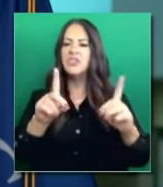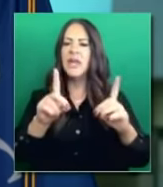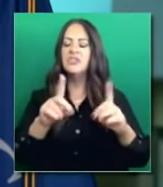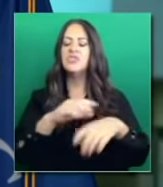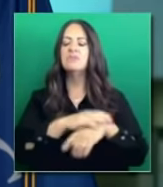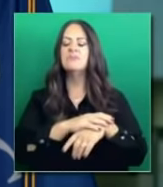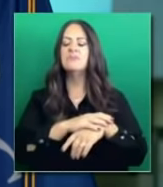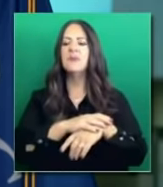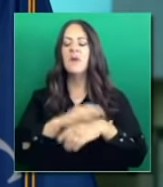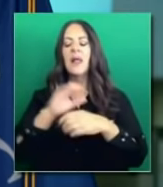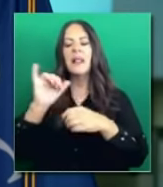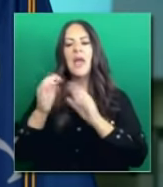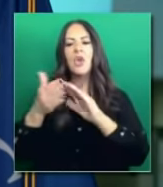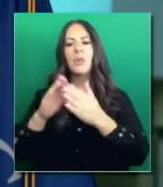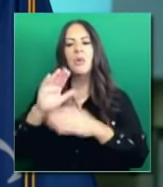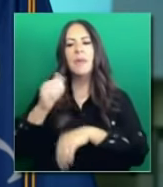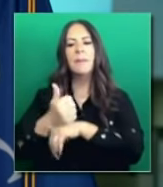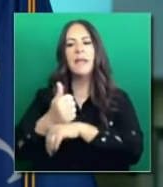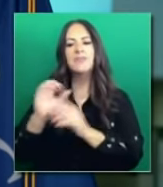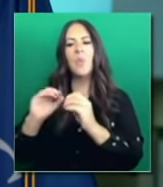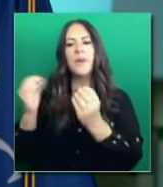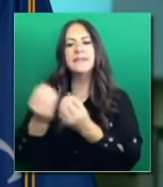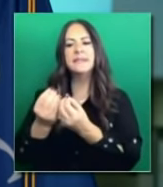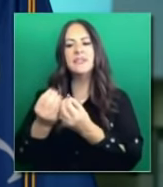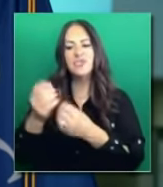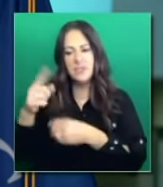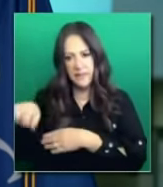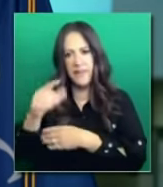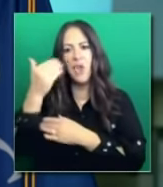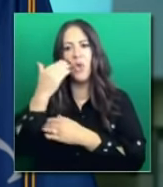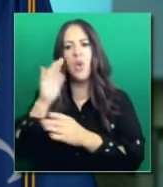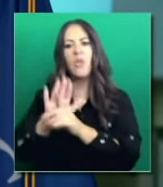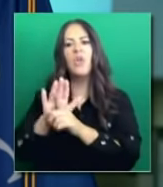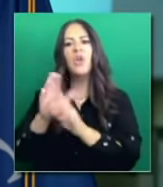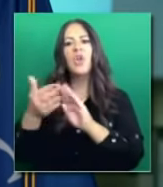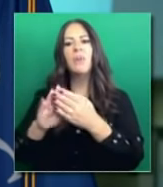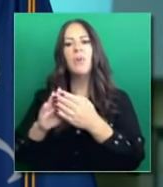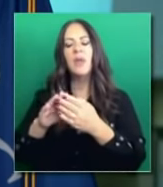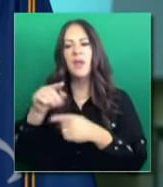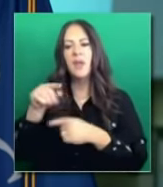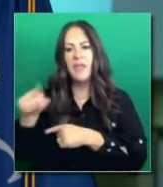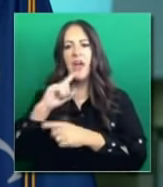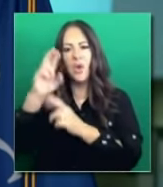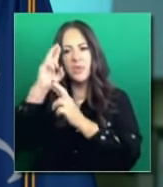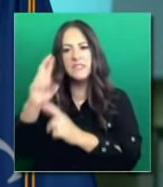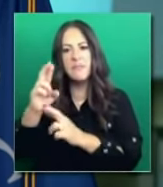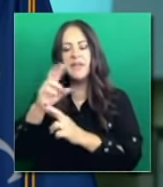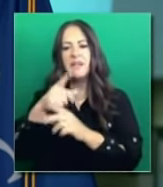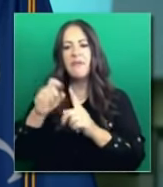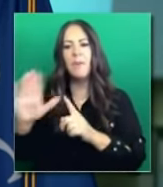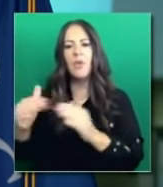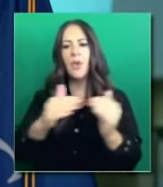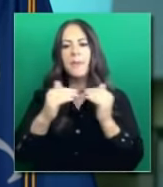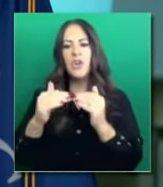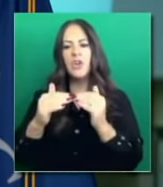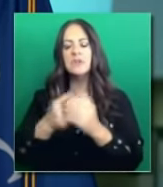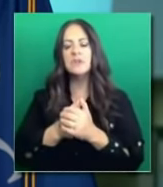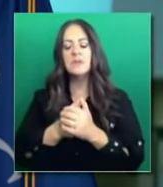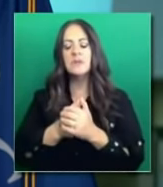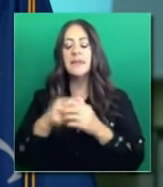trusted individuals, people in the community that are respected. We also, specific to farm workers, have the